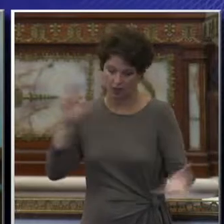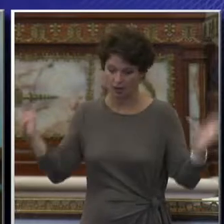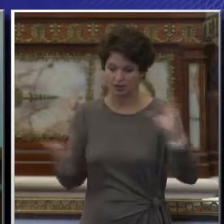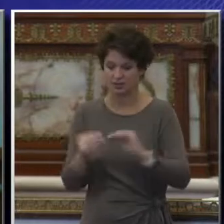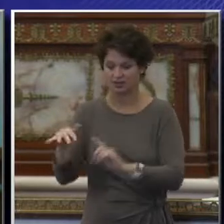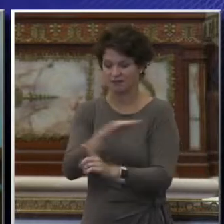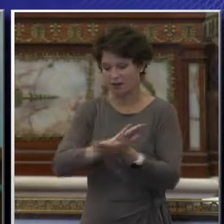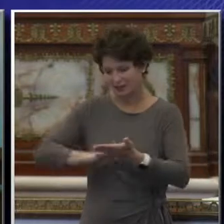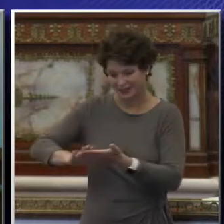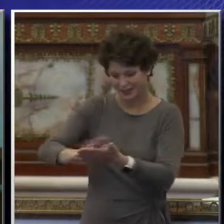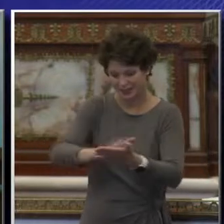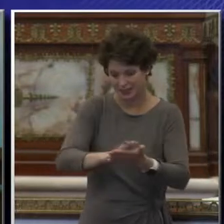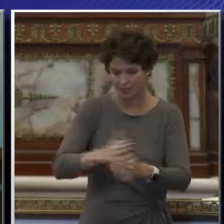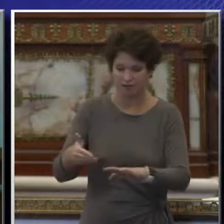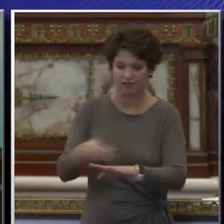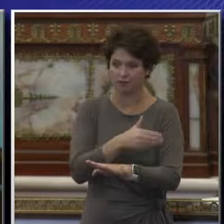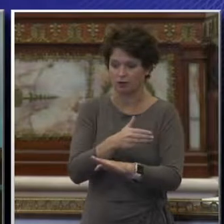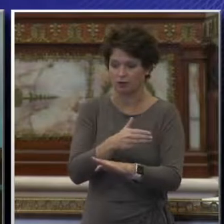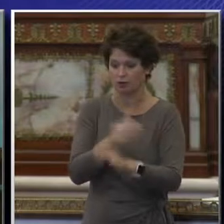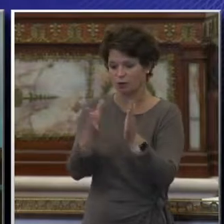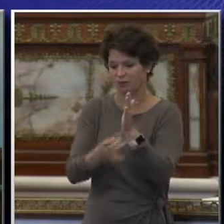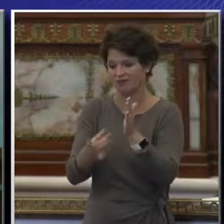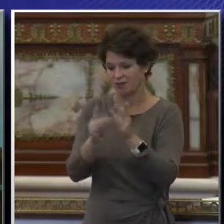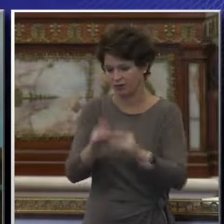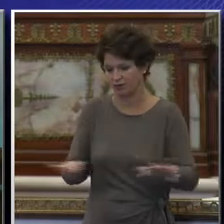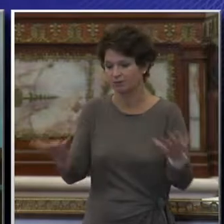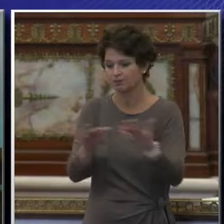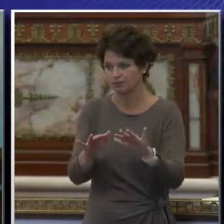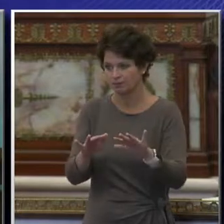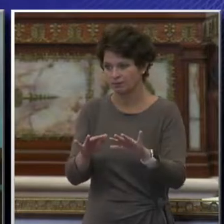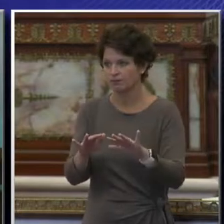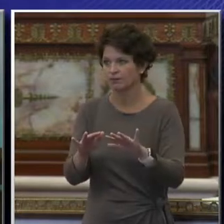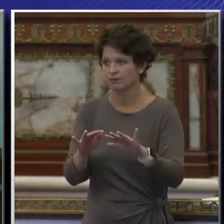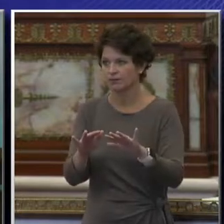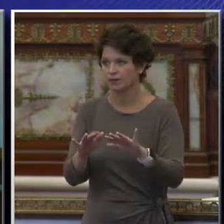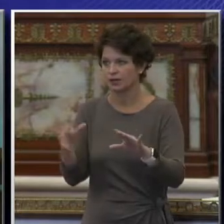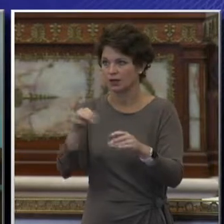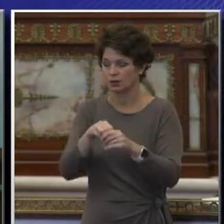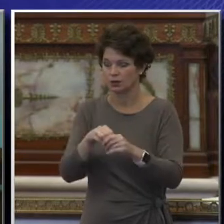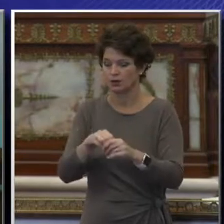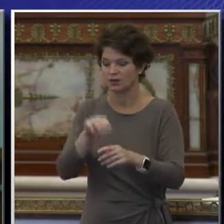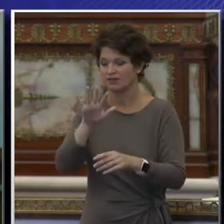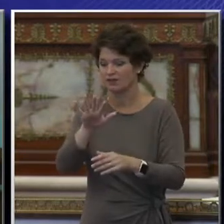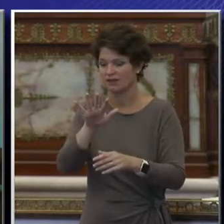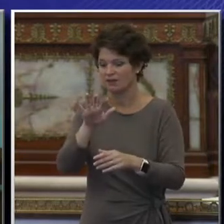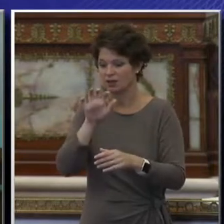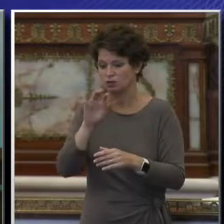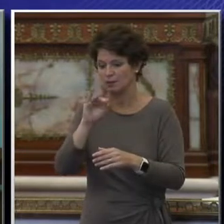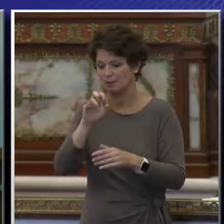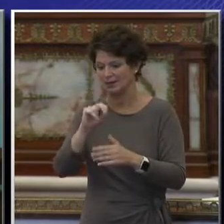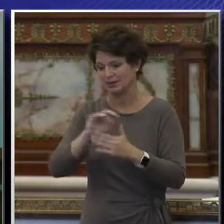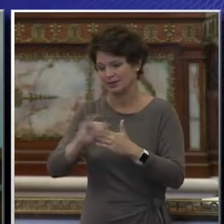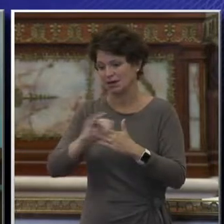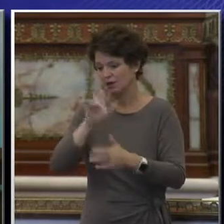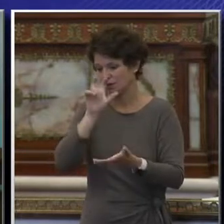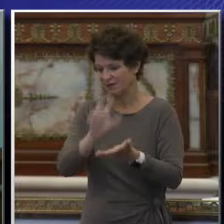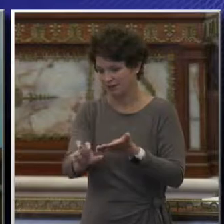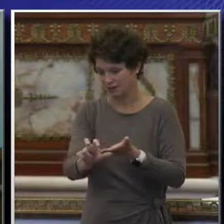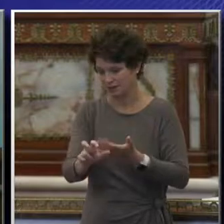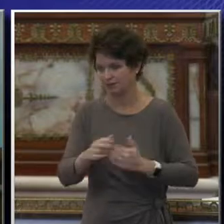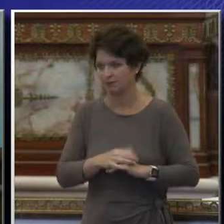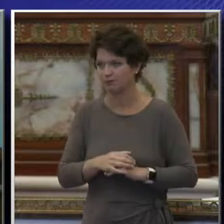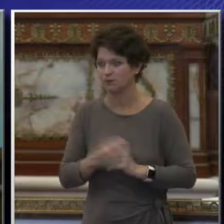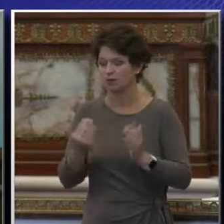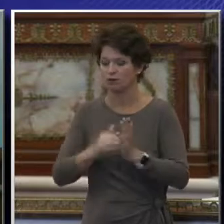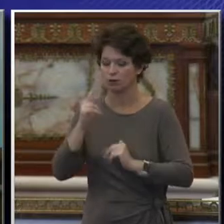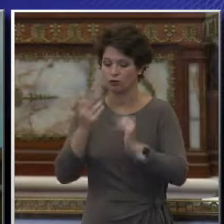environmental cleanup of the former refinery site, consisting of an estimated $500 million. The full